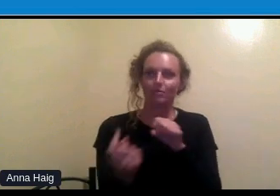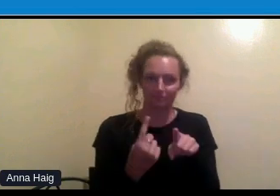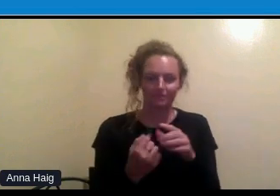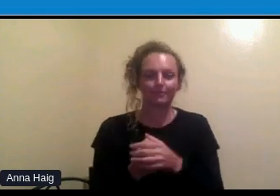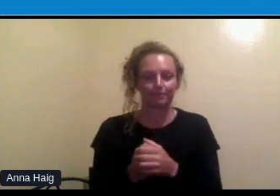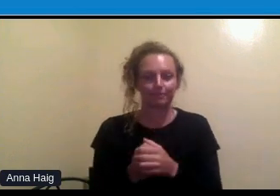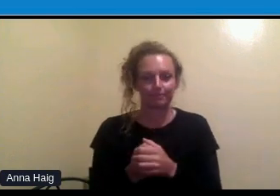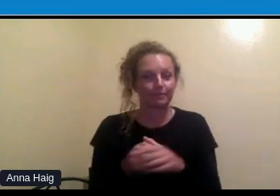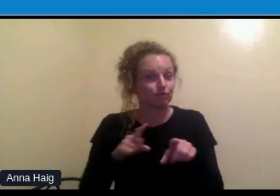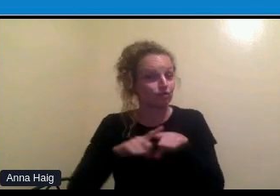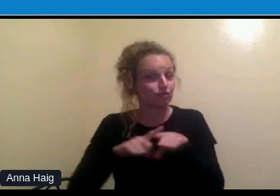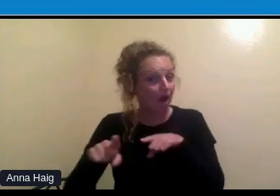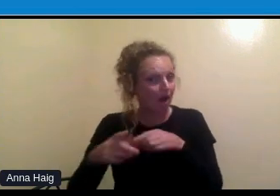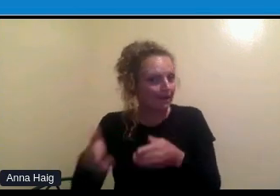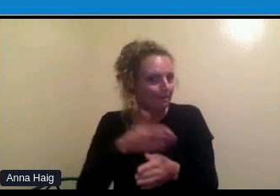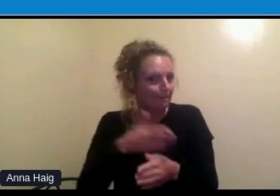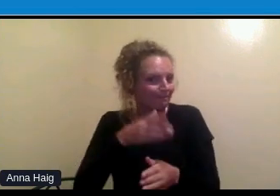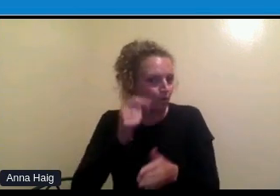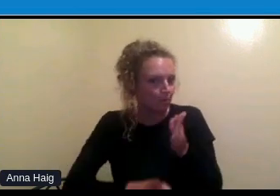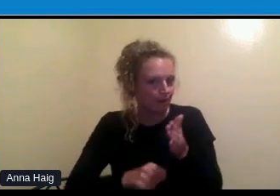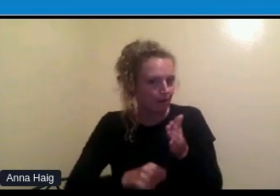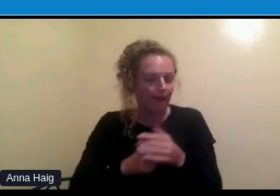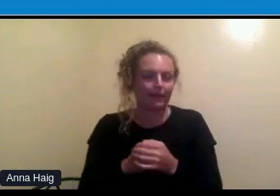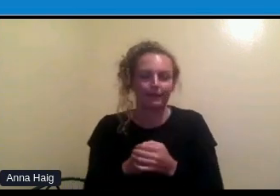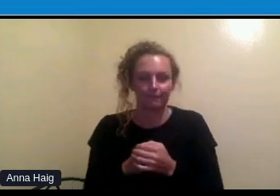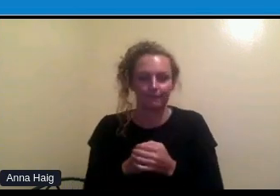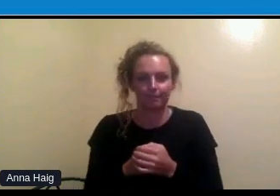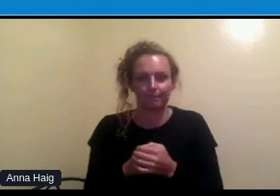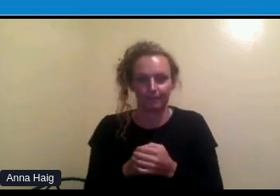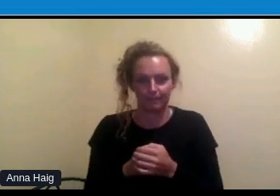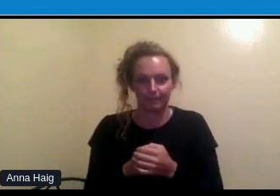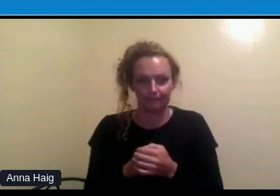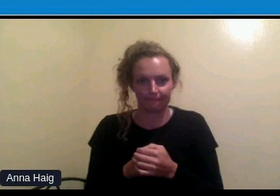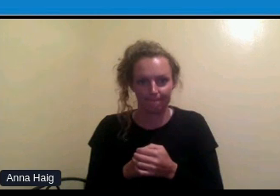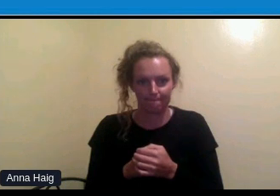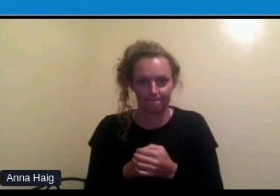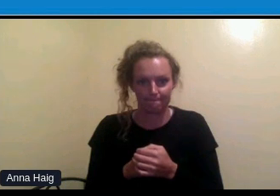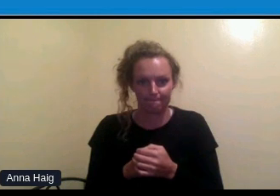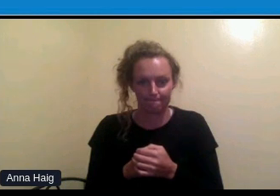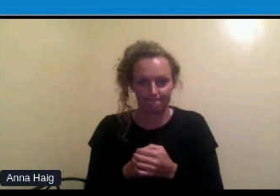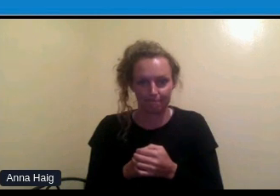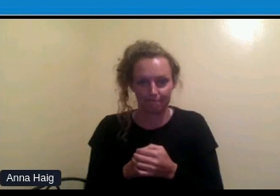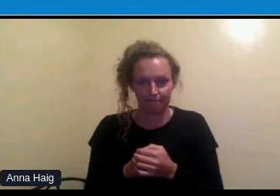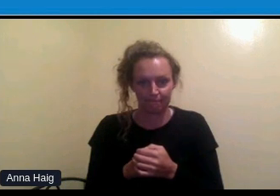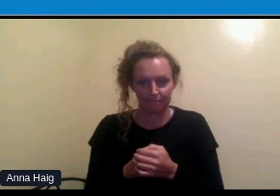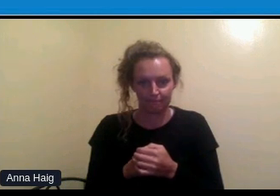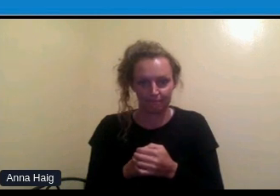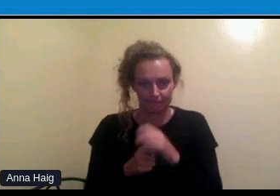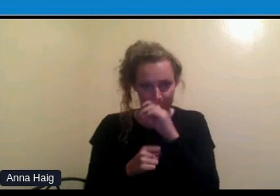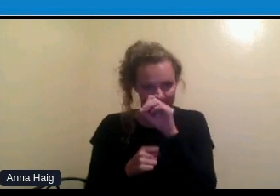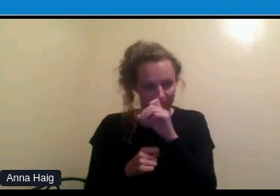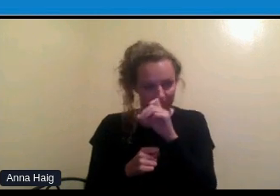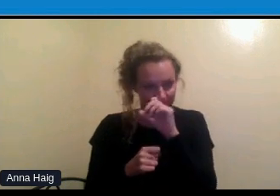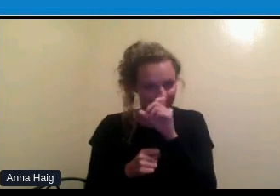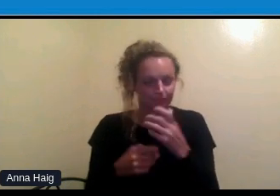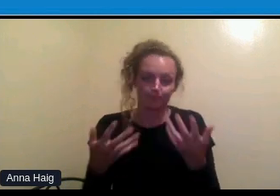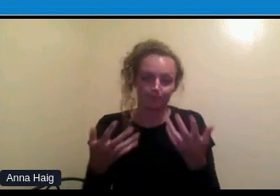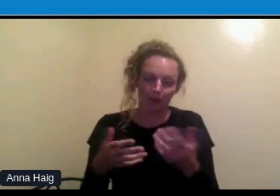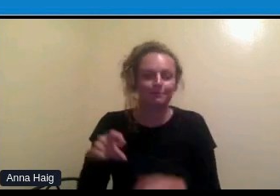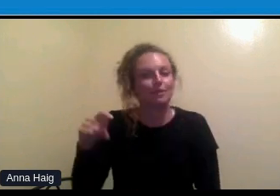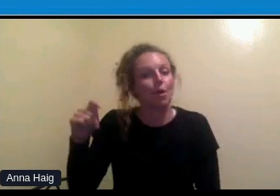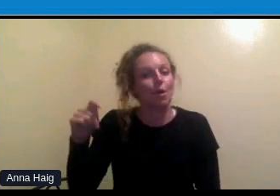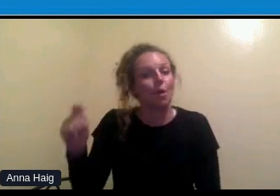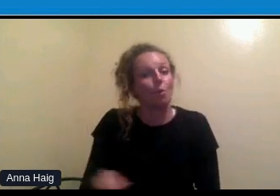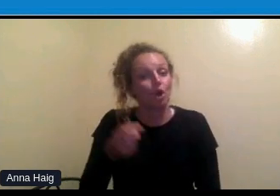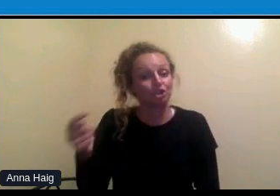didn't include on the slide here was that the washing machine story ends with them buying the machine from that store because they found one that they knew would work